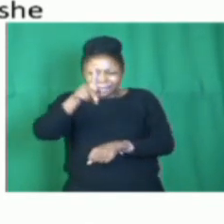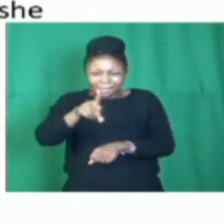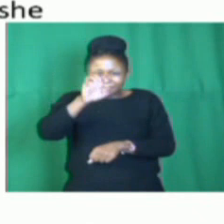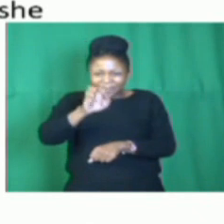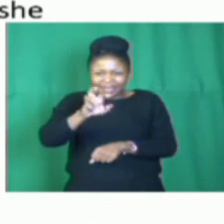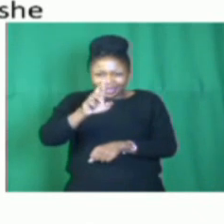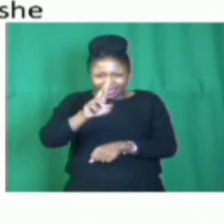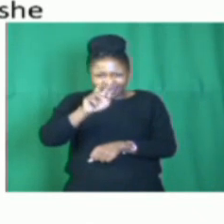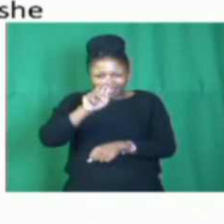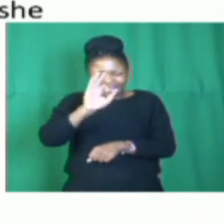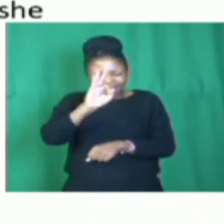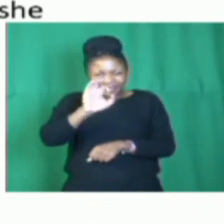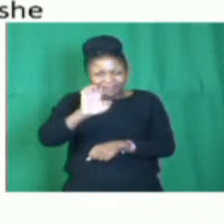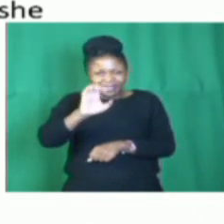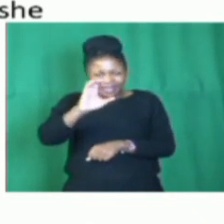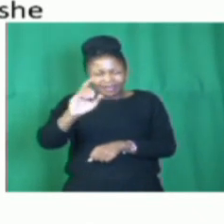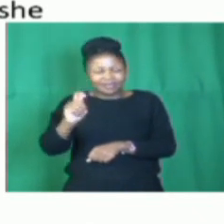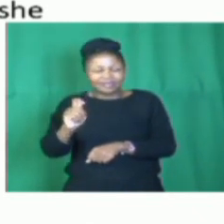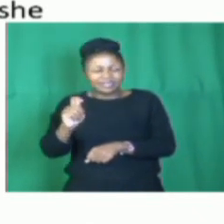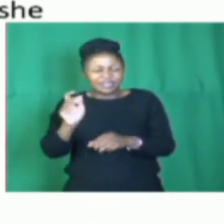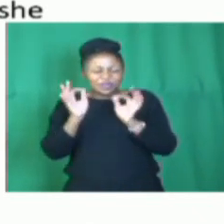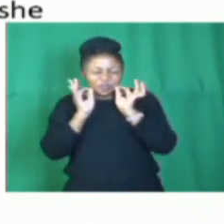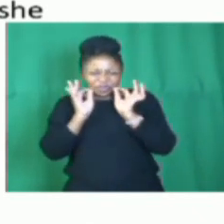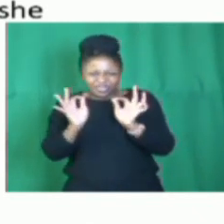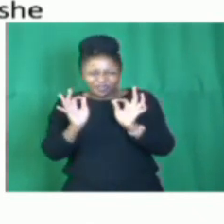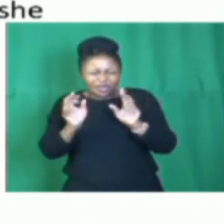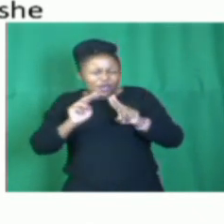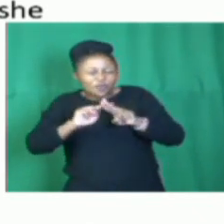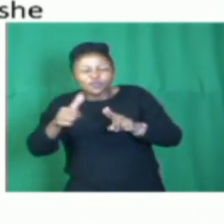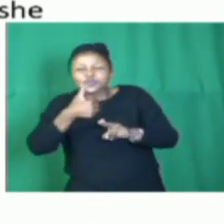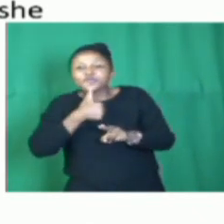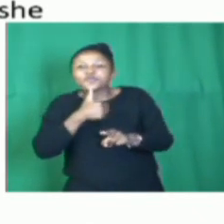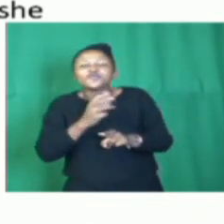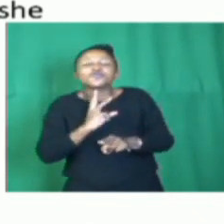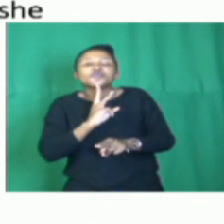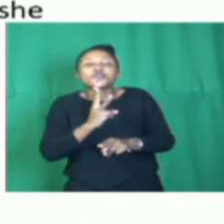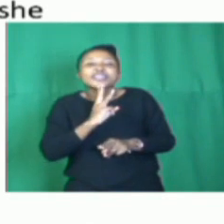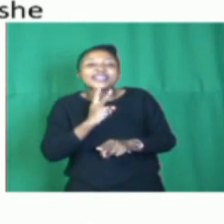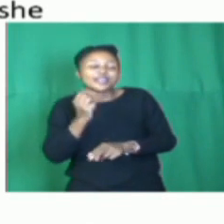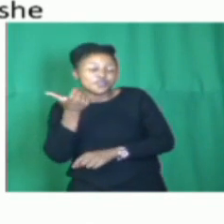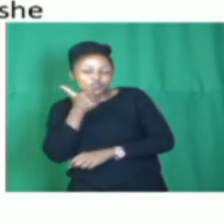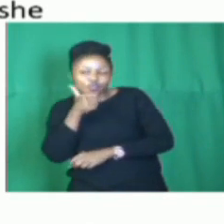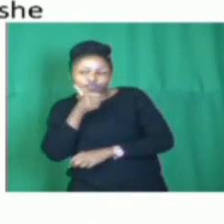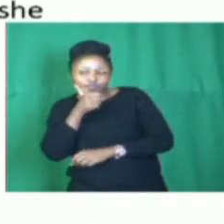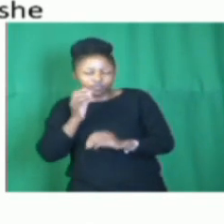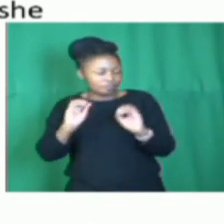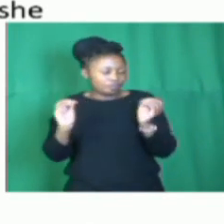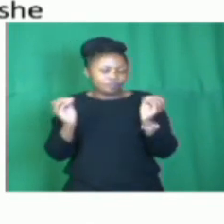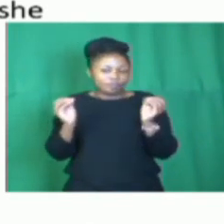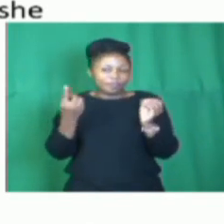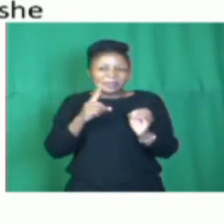This person is really beautiful. I did not say she is beautiful. That is just ordinary language. But I said, she is